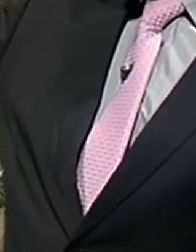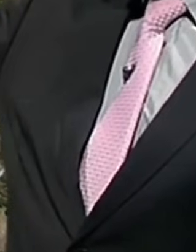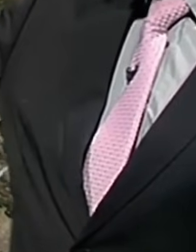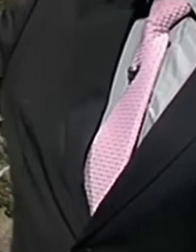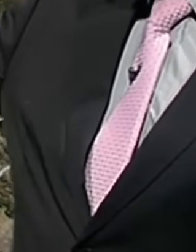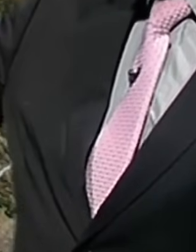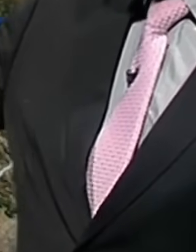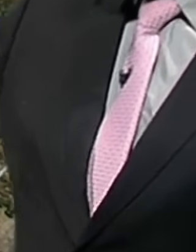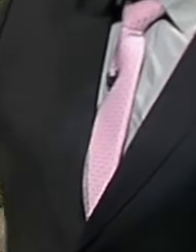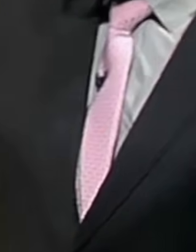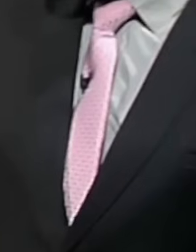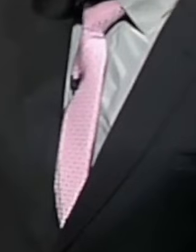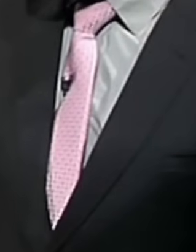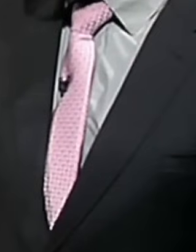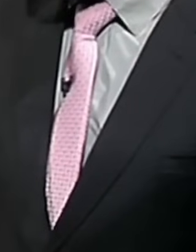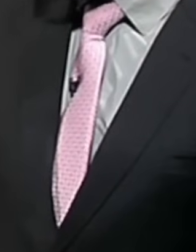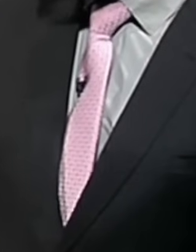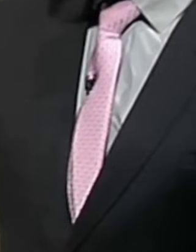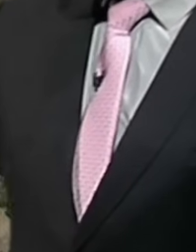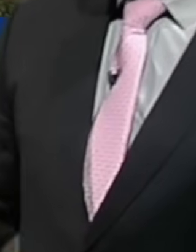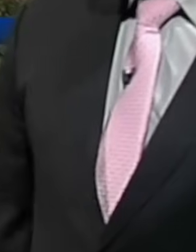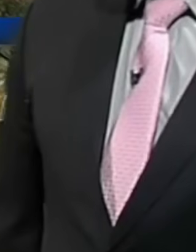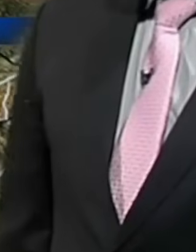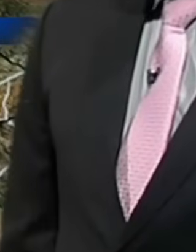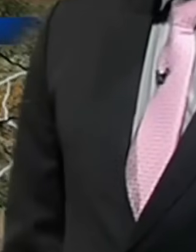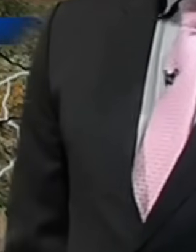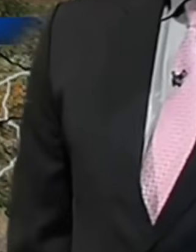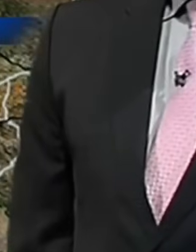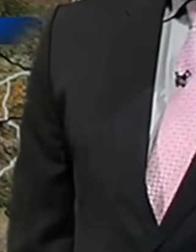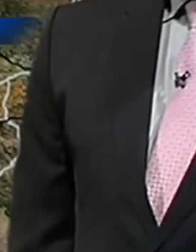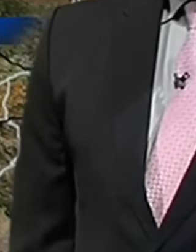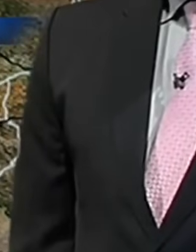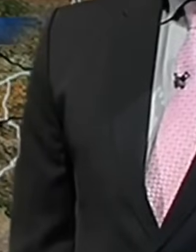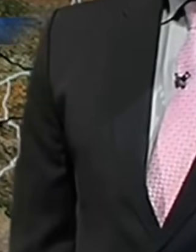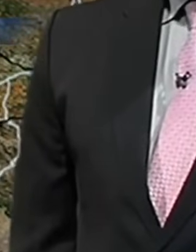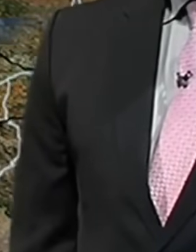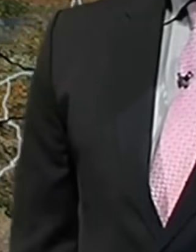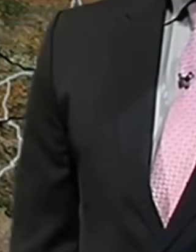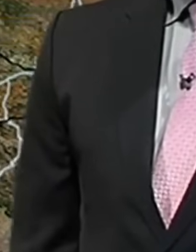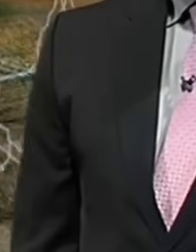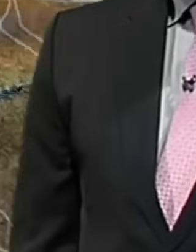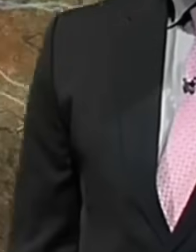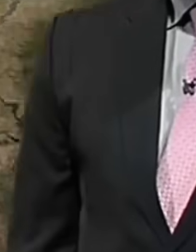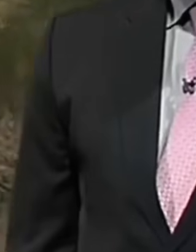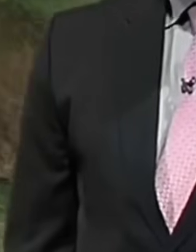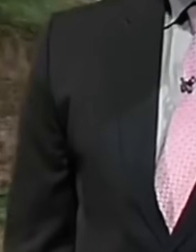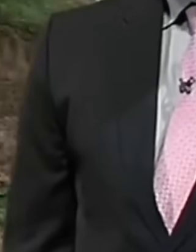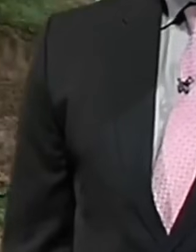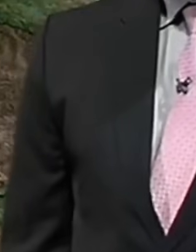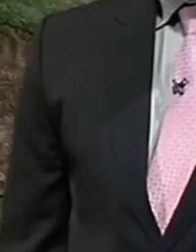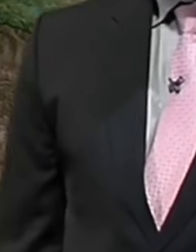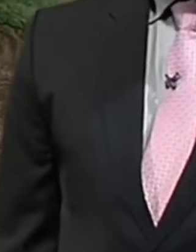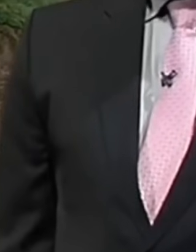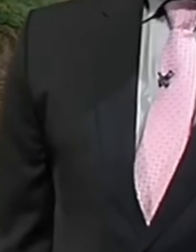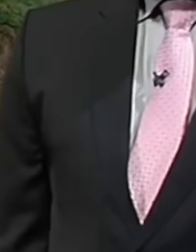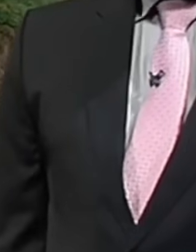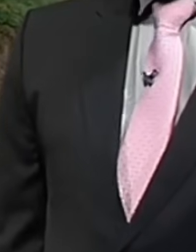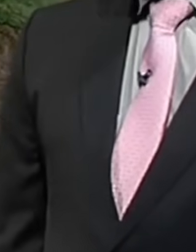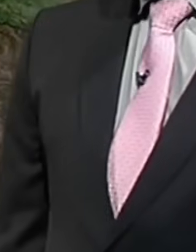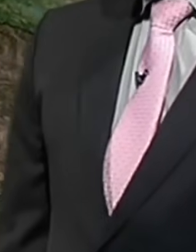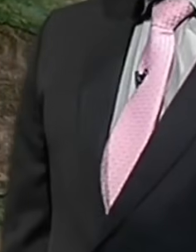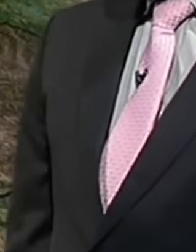tsa Upington e ka sta le hona bo Calvinia jwalo dibakeng tsana tsa bo Springbok a re shebile ka hare ho province ya Freestata ka lebella province ya Freestata e